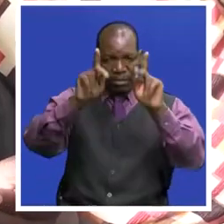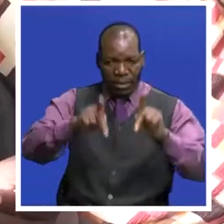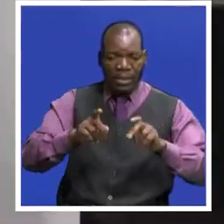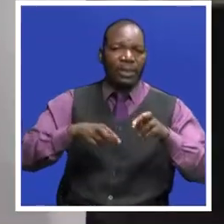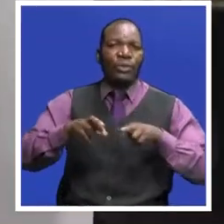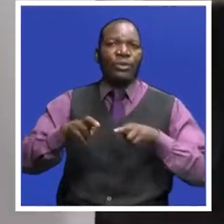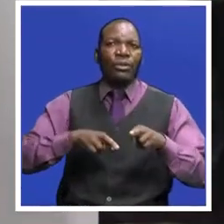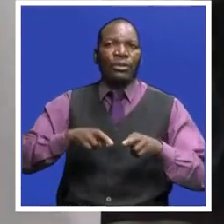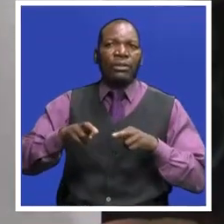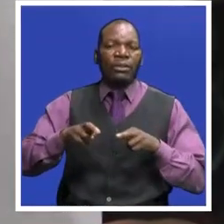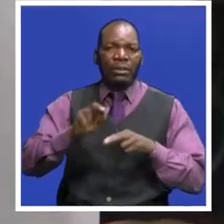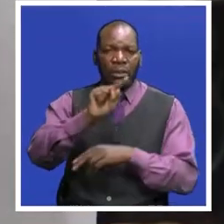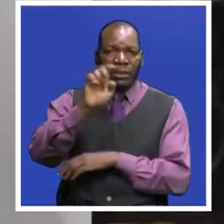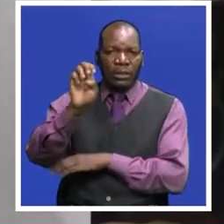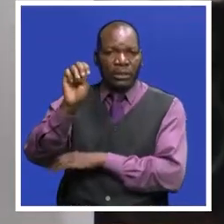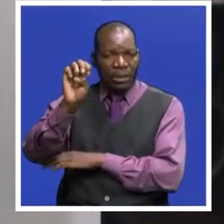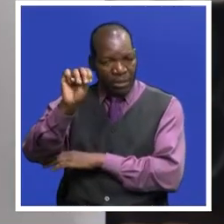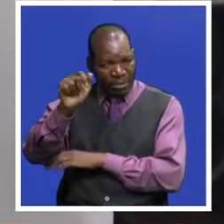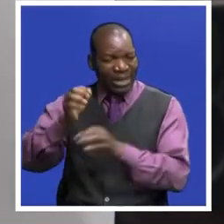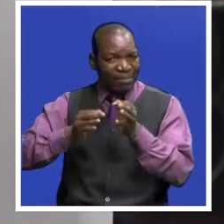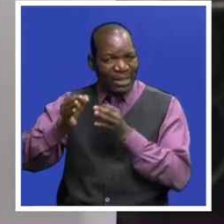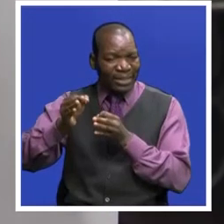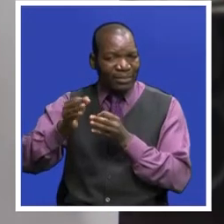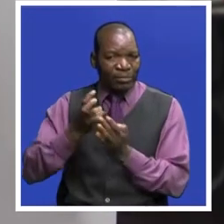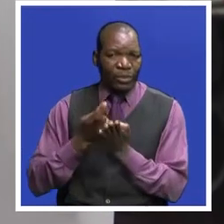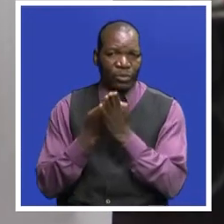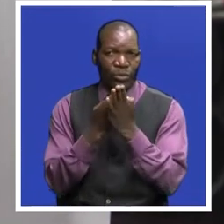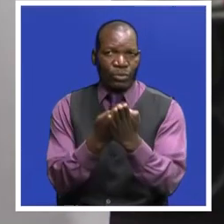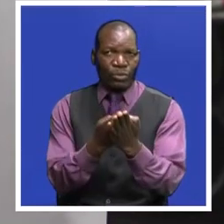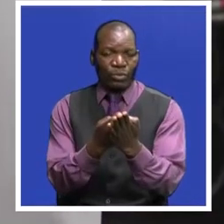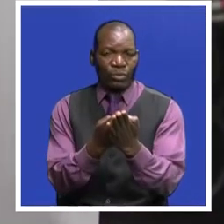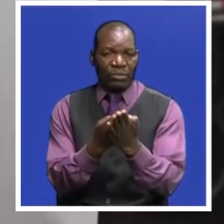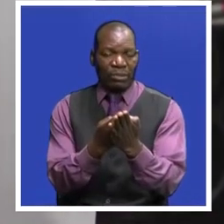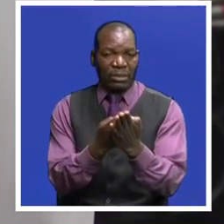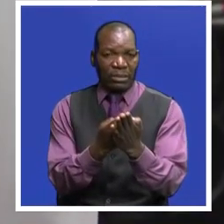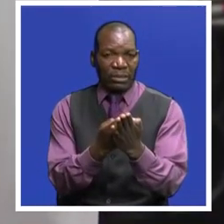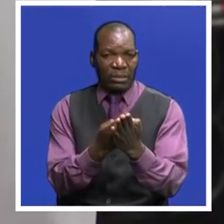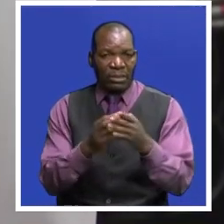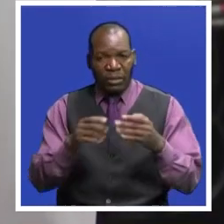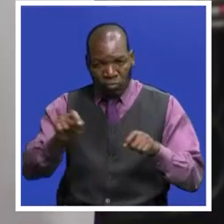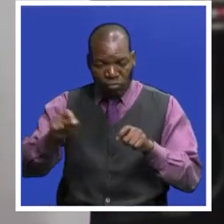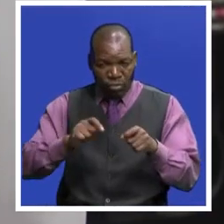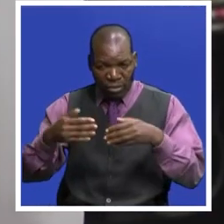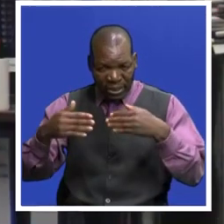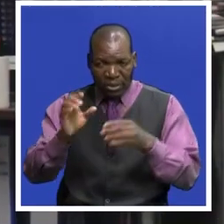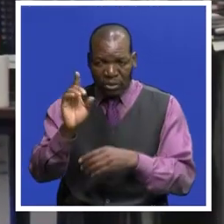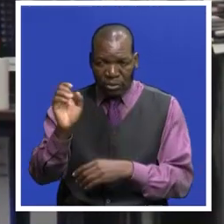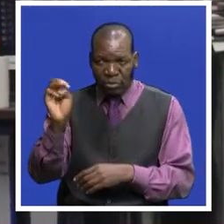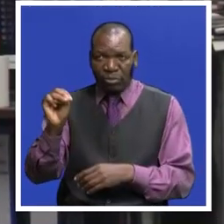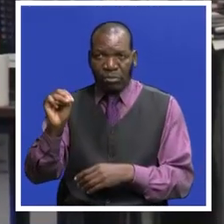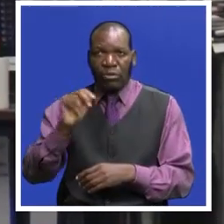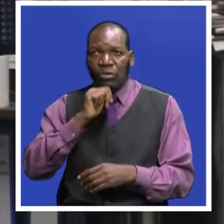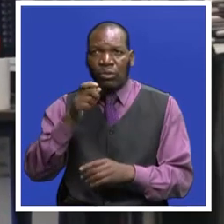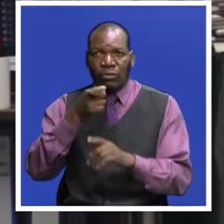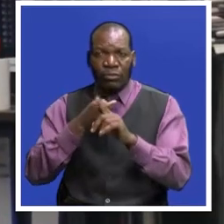personal relations. ZEMA has, however, indicated that the recommended restricted sale of some chemicals, among them DOOM, is not